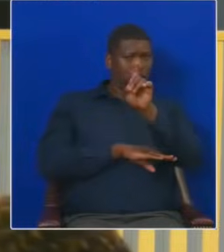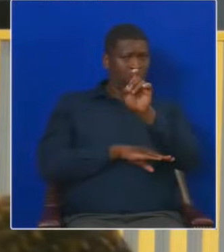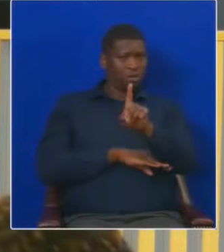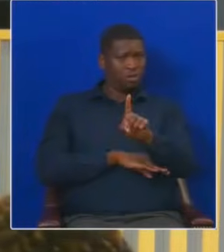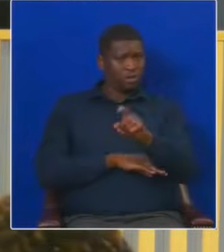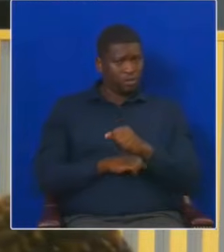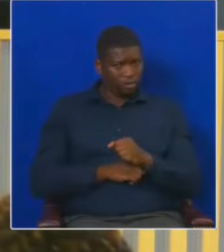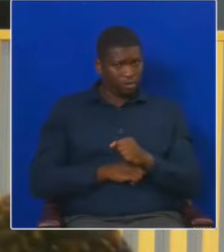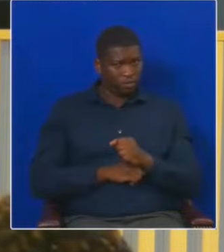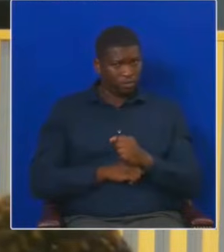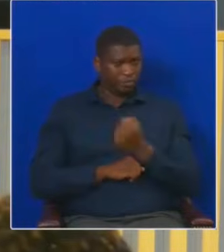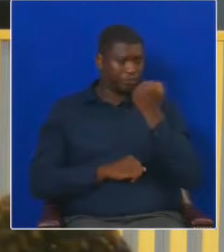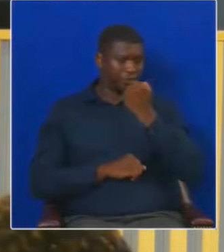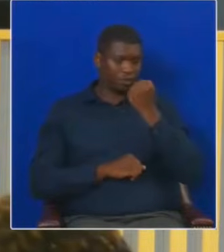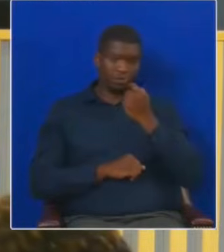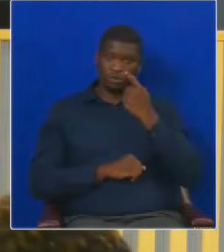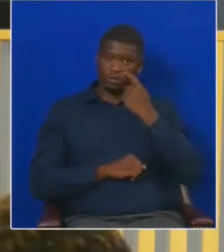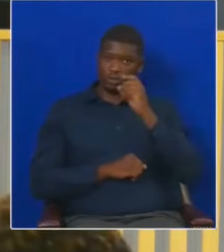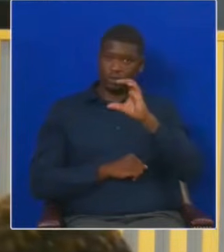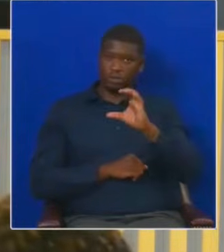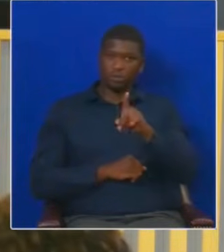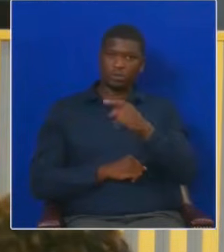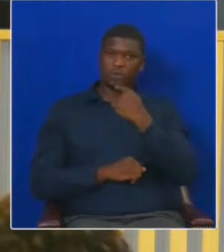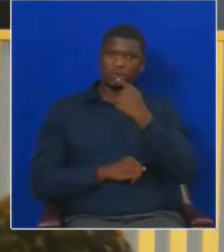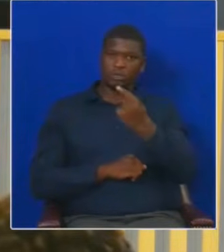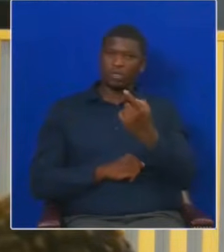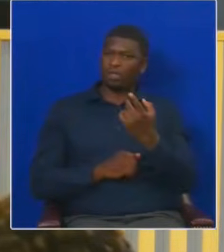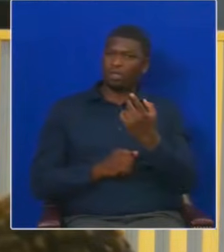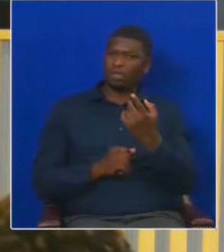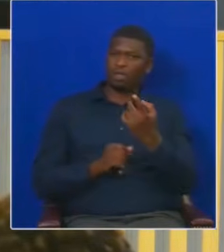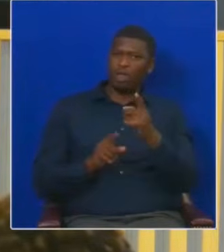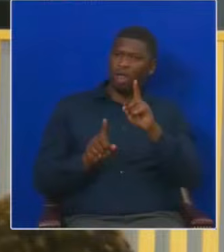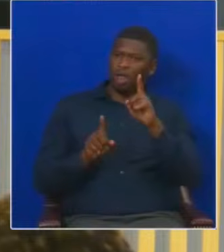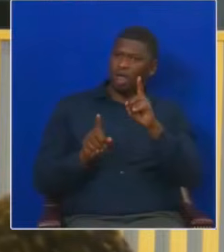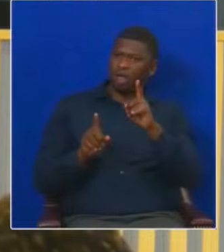witness C. You say they were not downloaded.